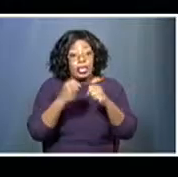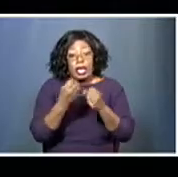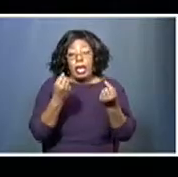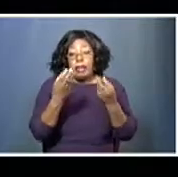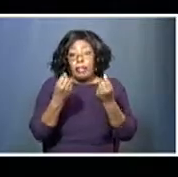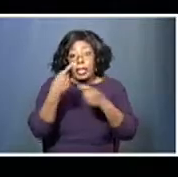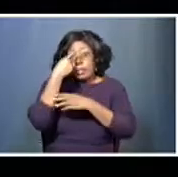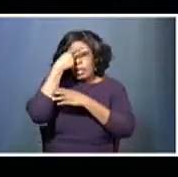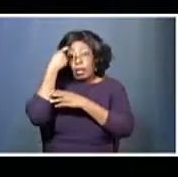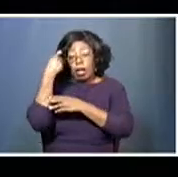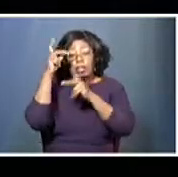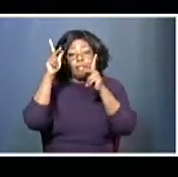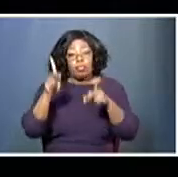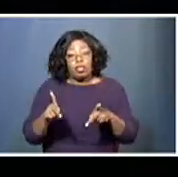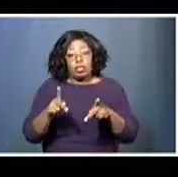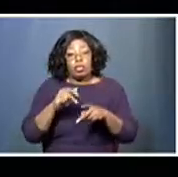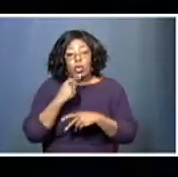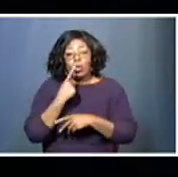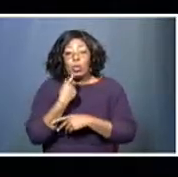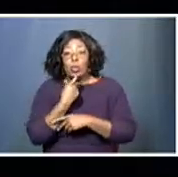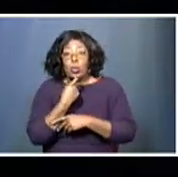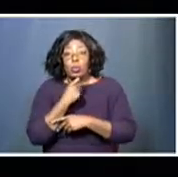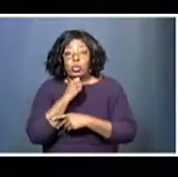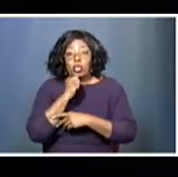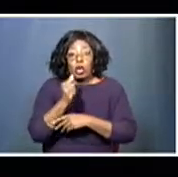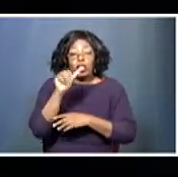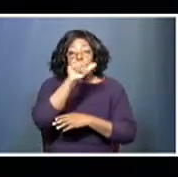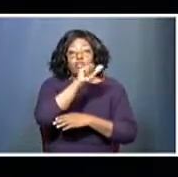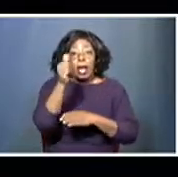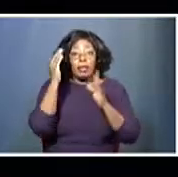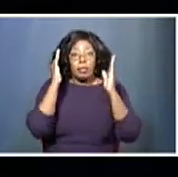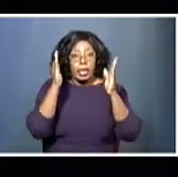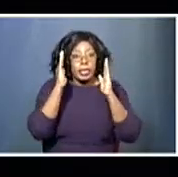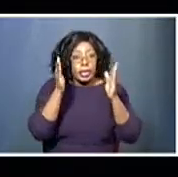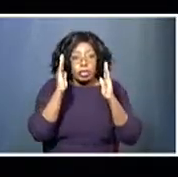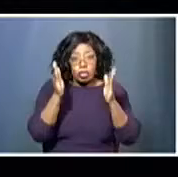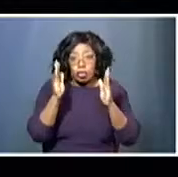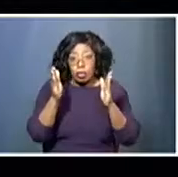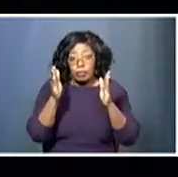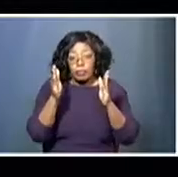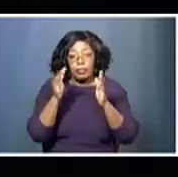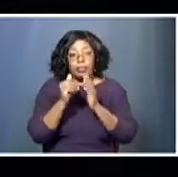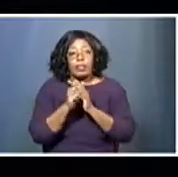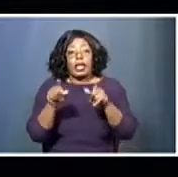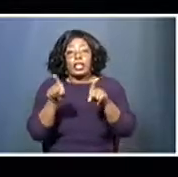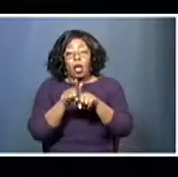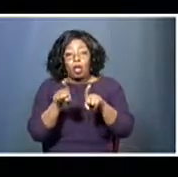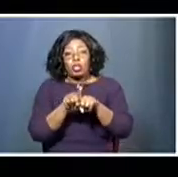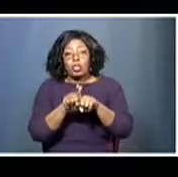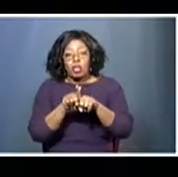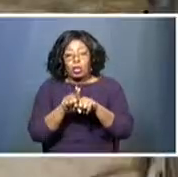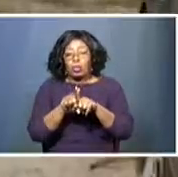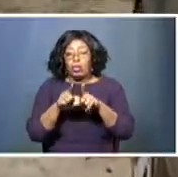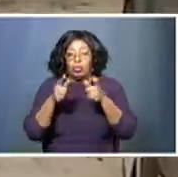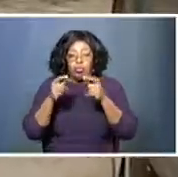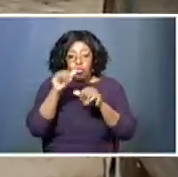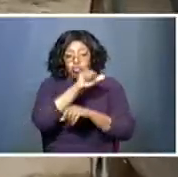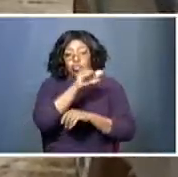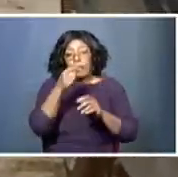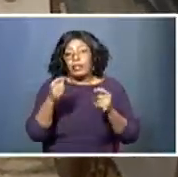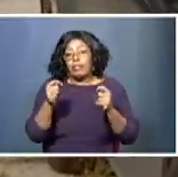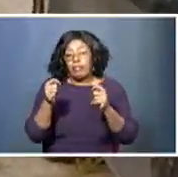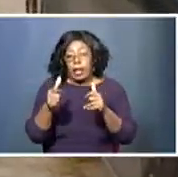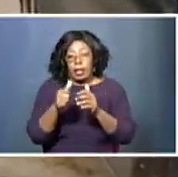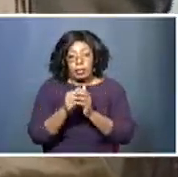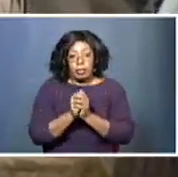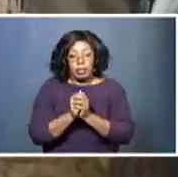accidents are because of persons who are not driving with attention, they're not driving with a due care and attention, and also exceeding the speed. The operation